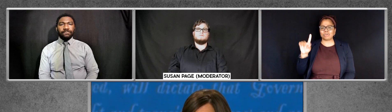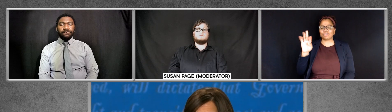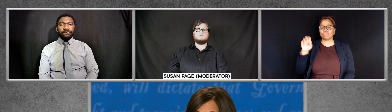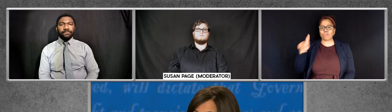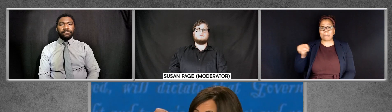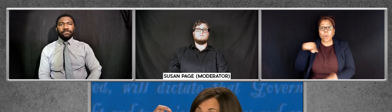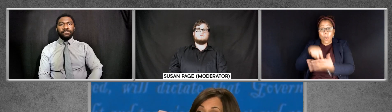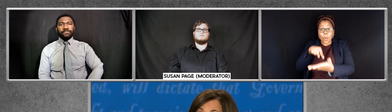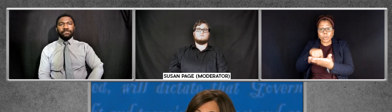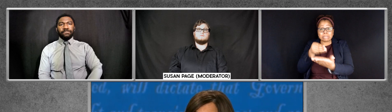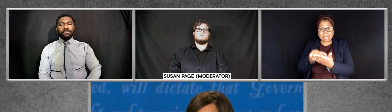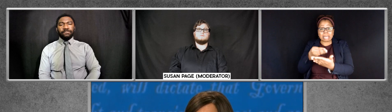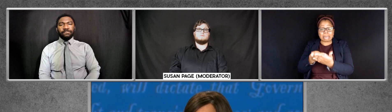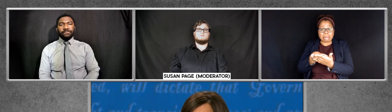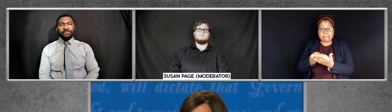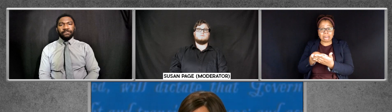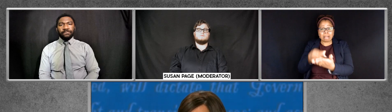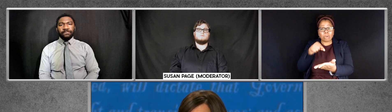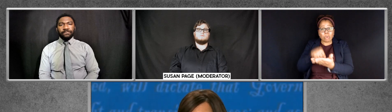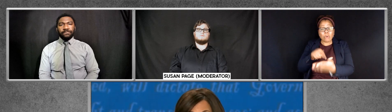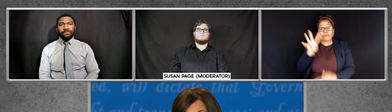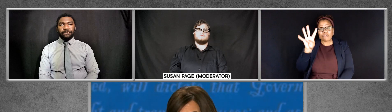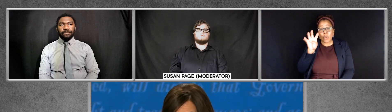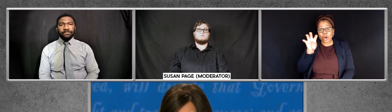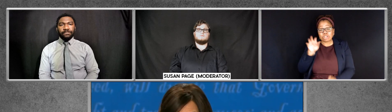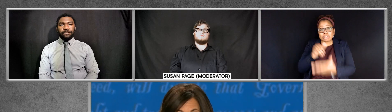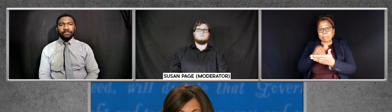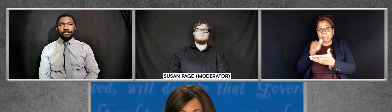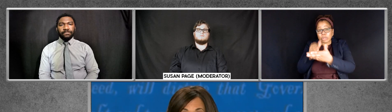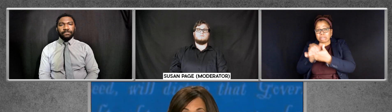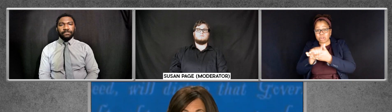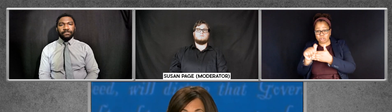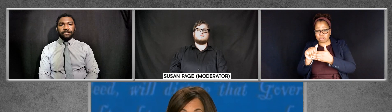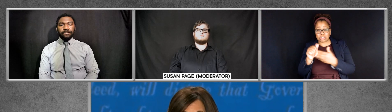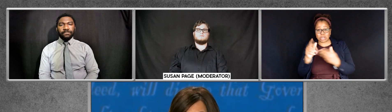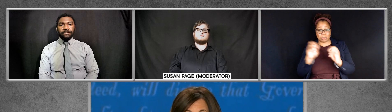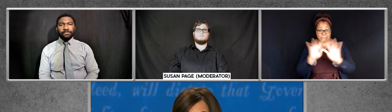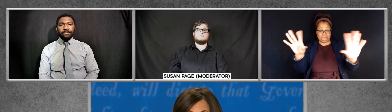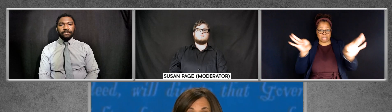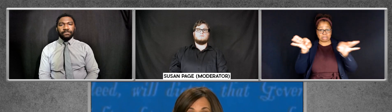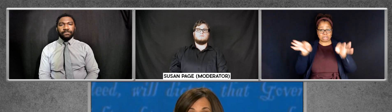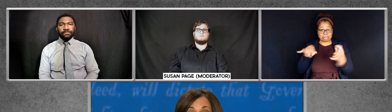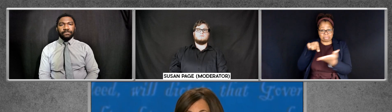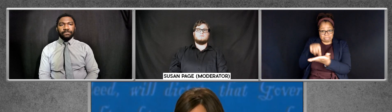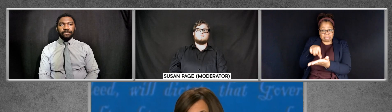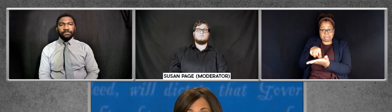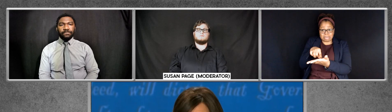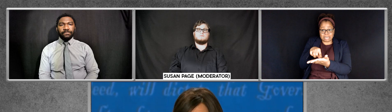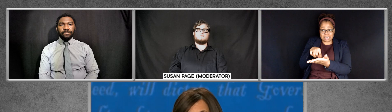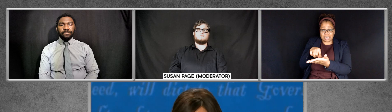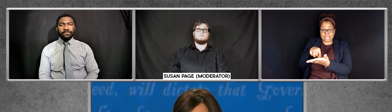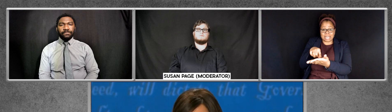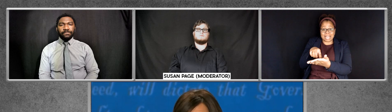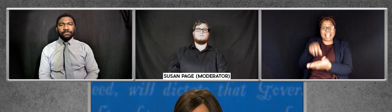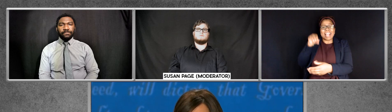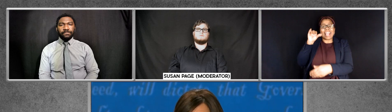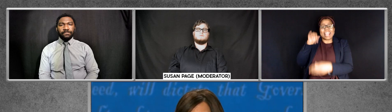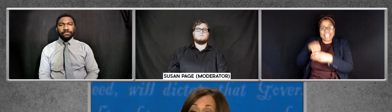debt for $400 million. And just so everyone is clear, when we say in debt, it means you owe money to